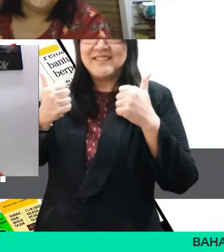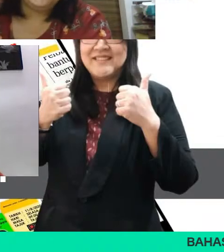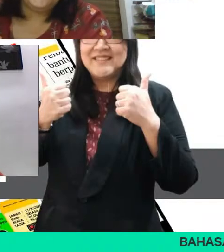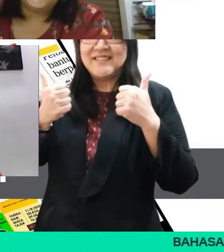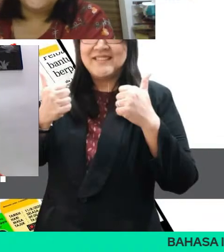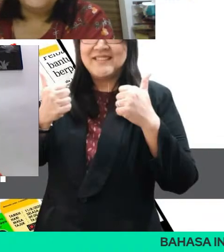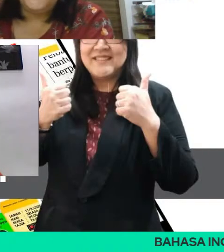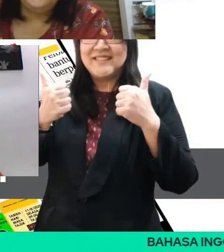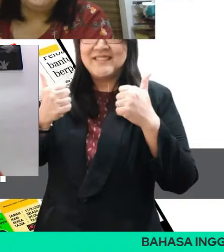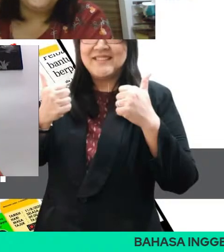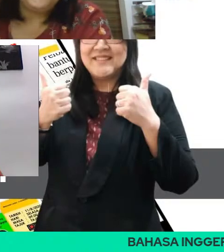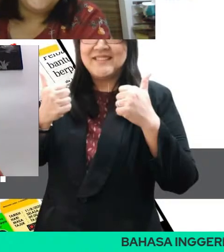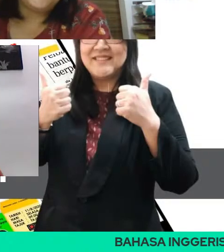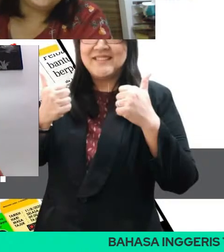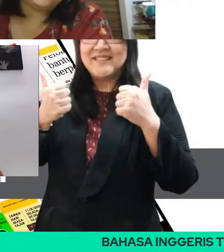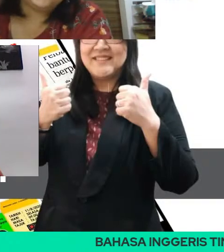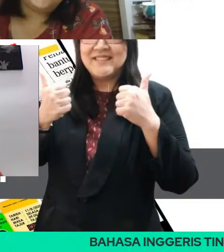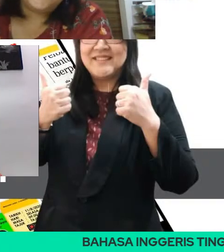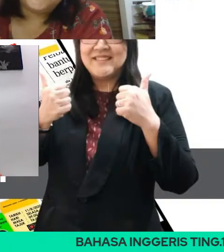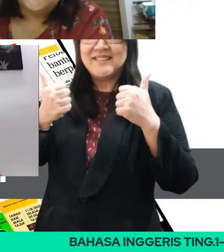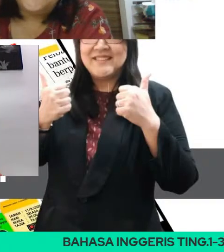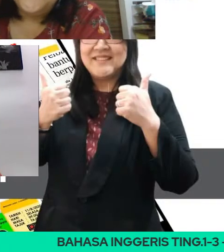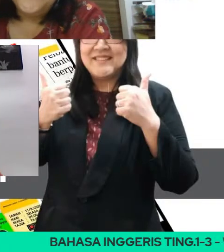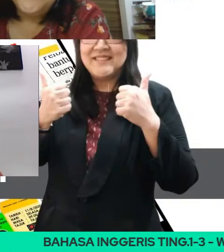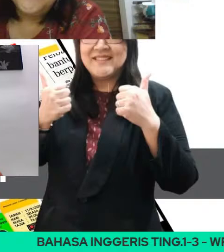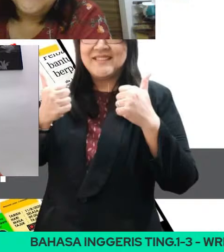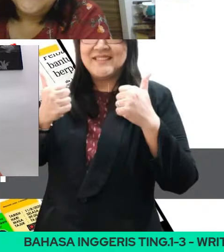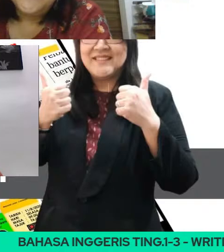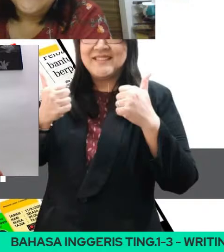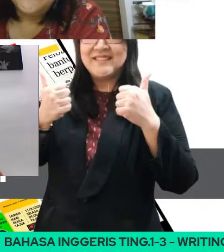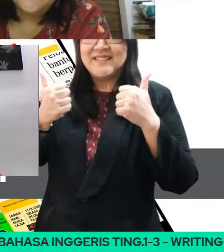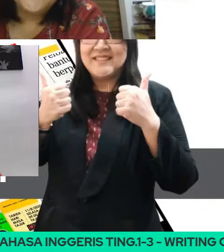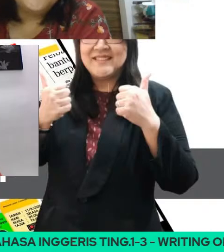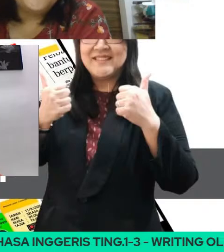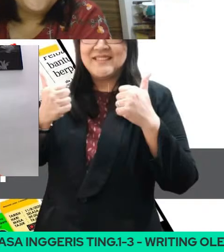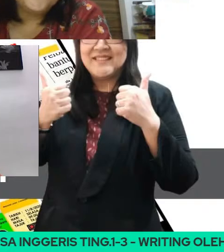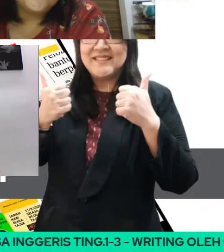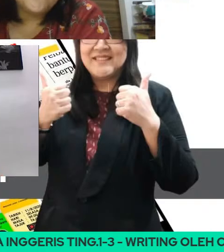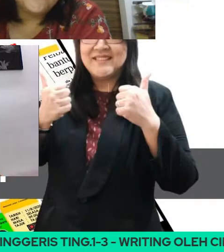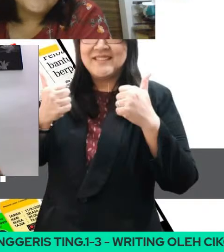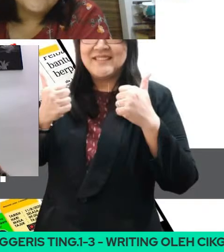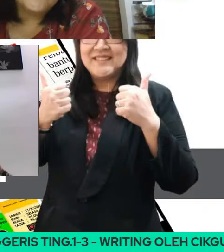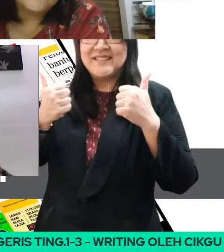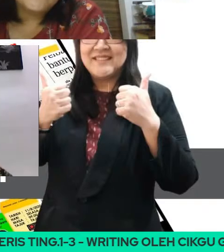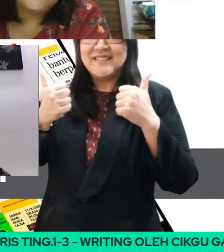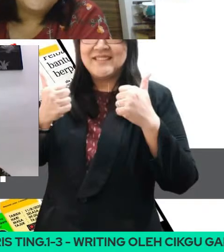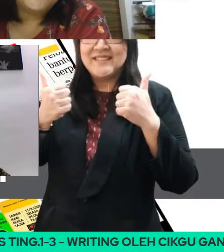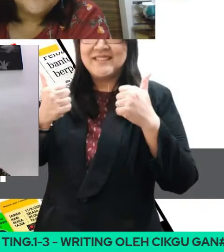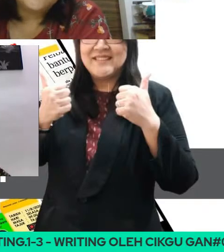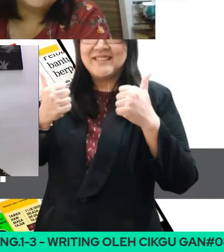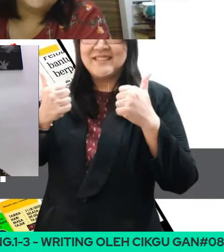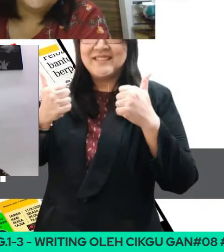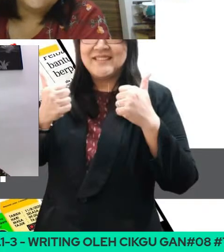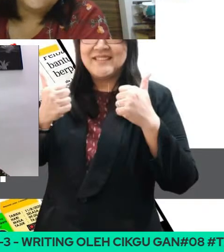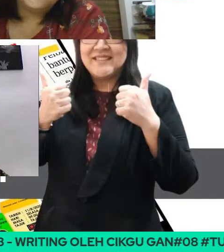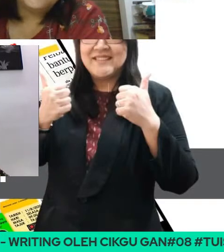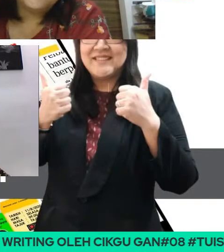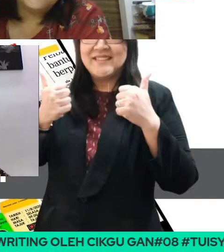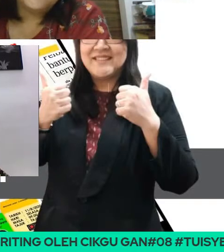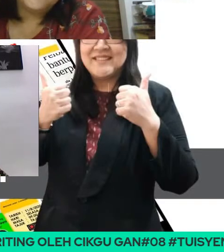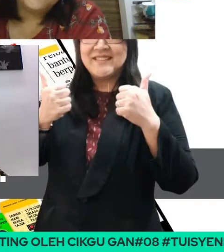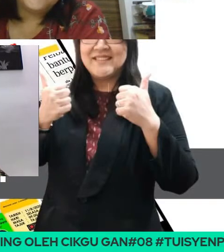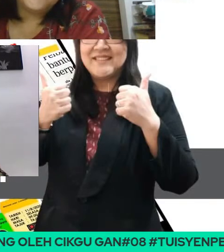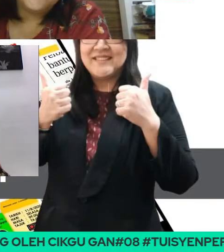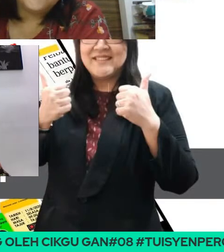And then you can pay in form and get the cert, yes. And you can use the cert to get your COCO marks too.